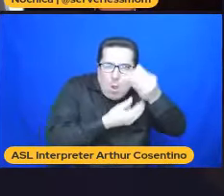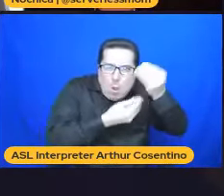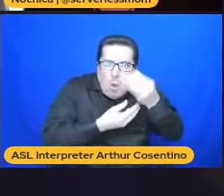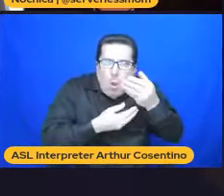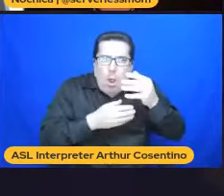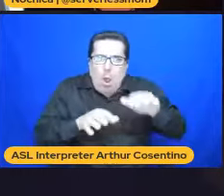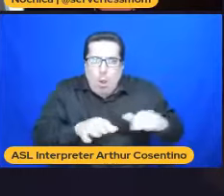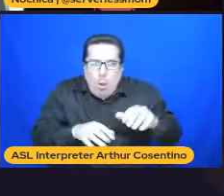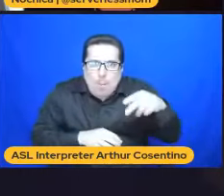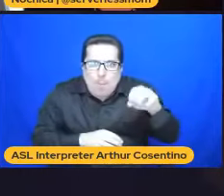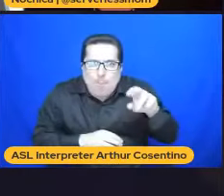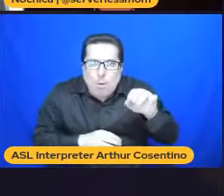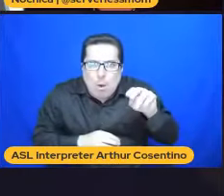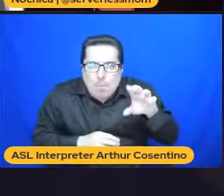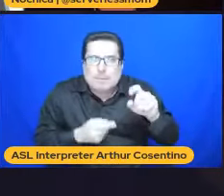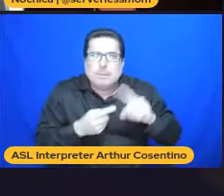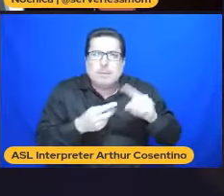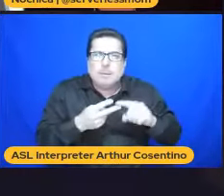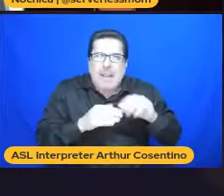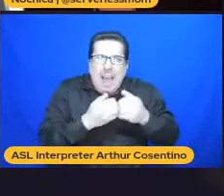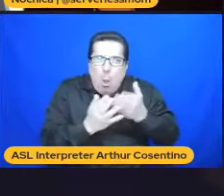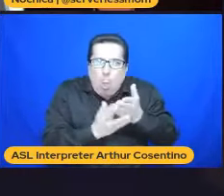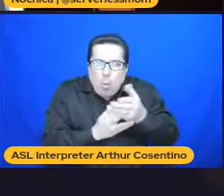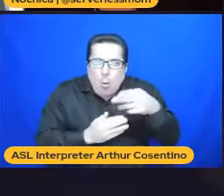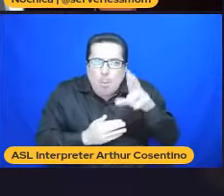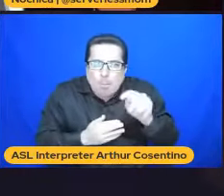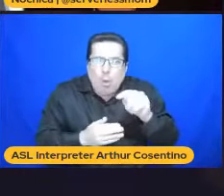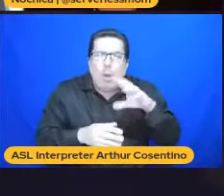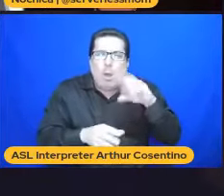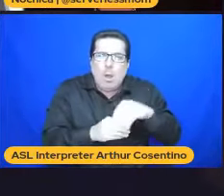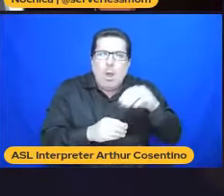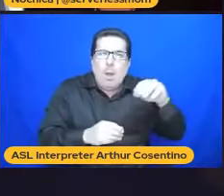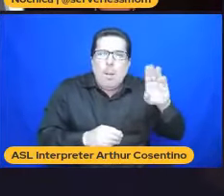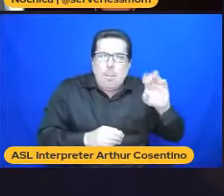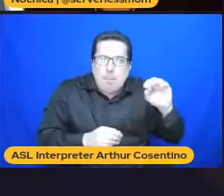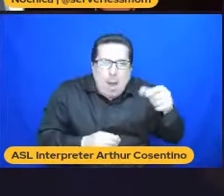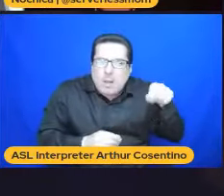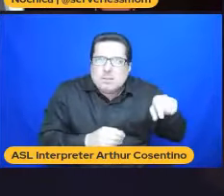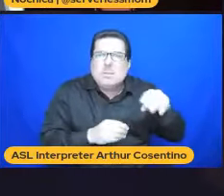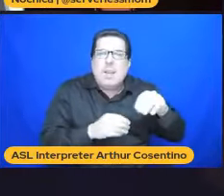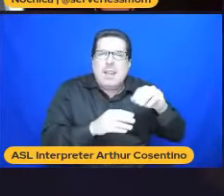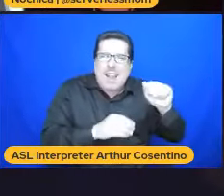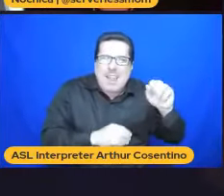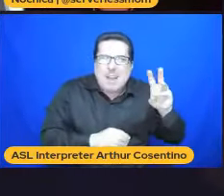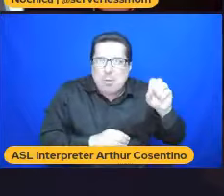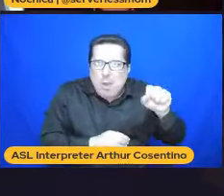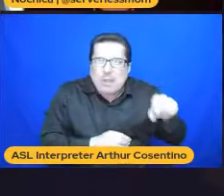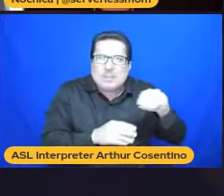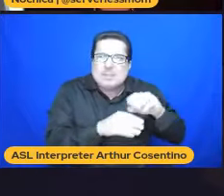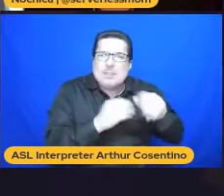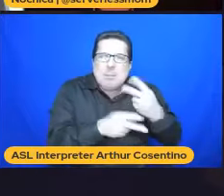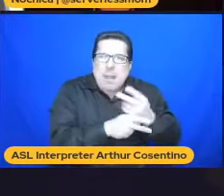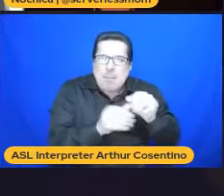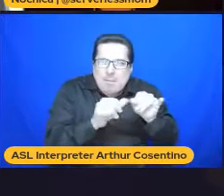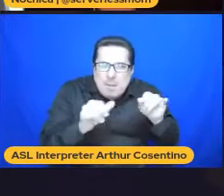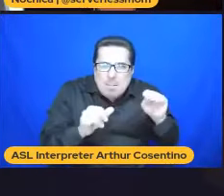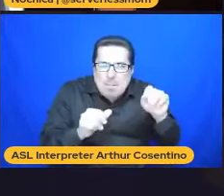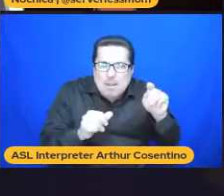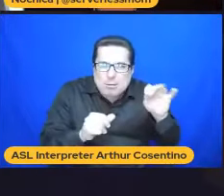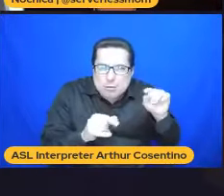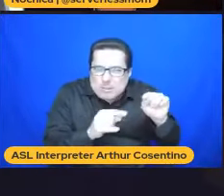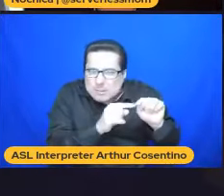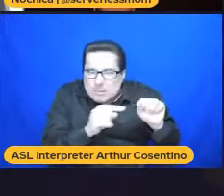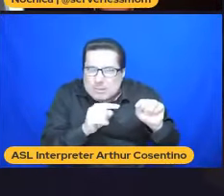It's the kind of stuff we get generally out of the box, any place in AWS, right? That we're getting some kind of metrics that show us what's going on in